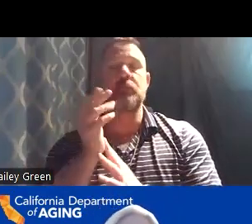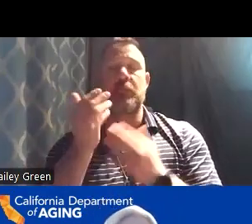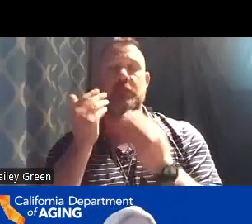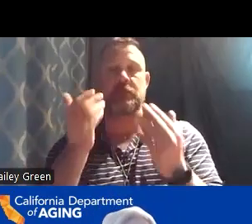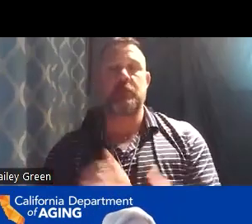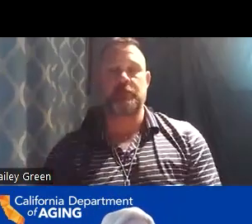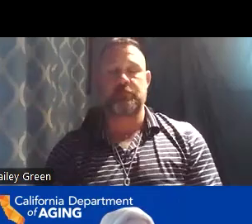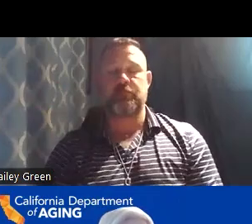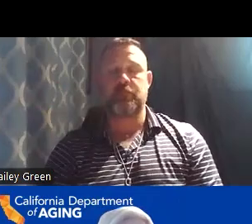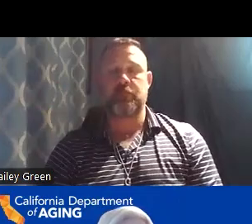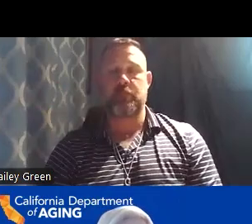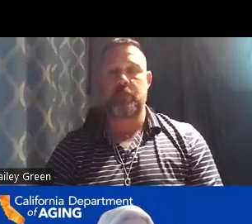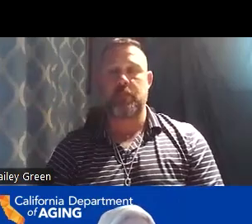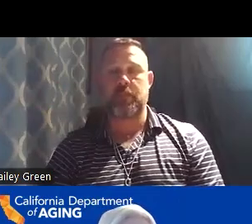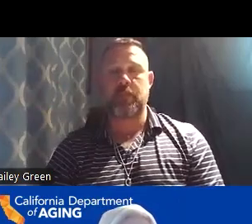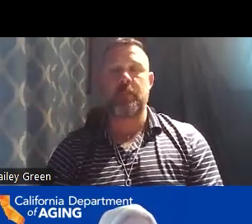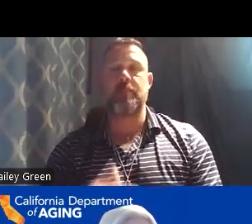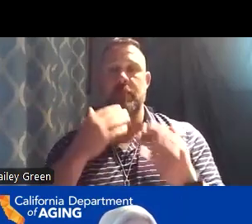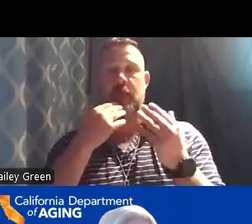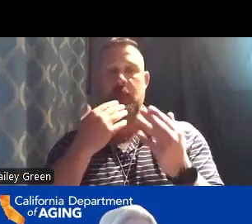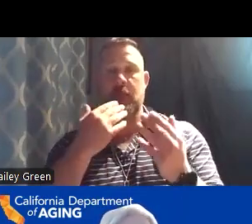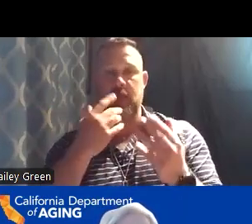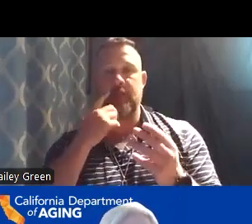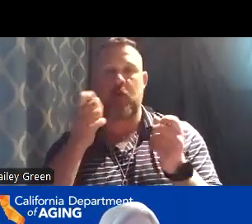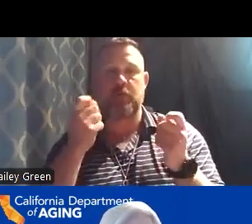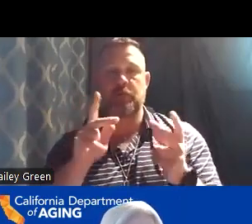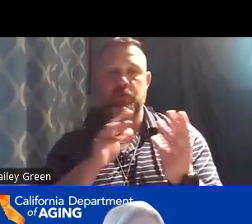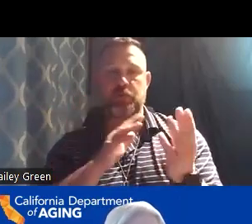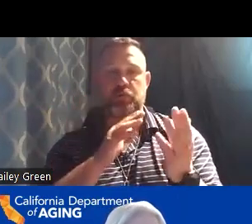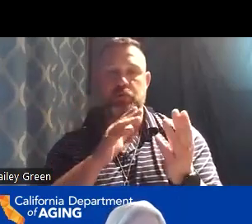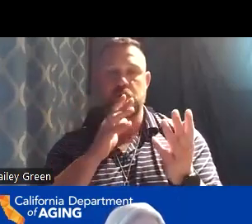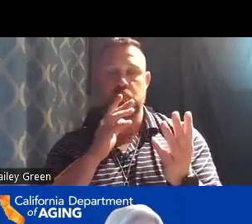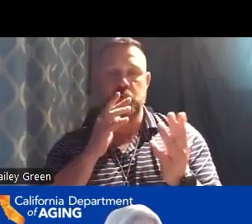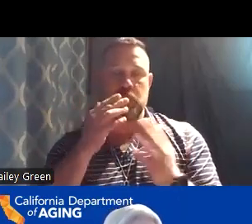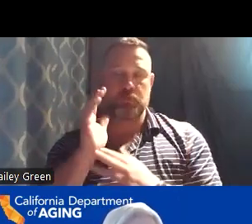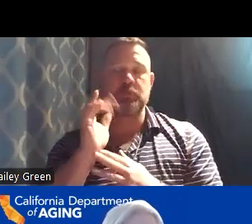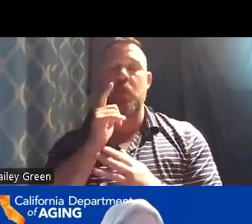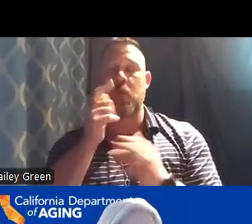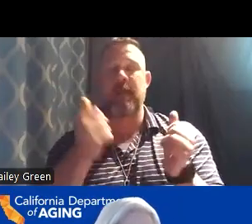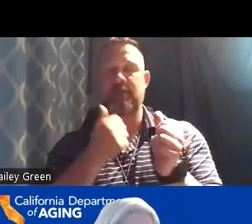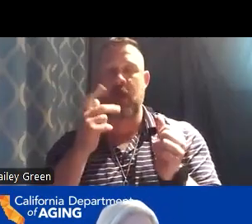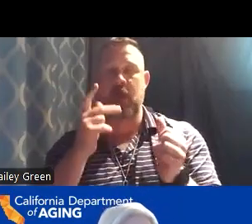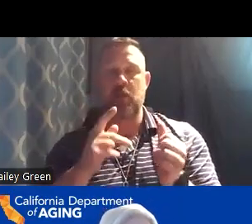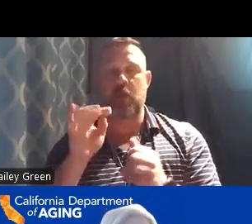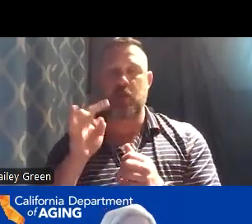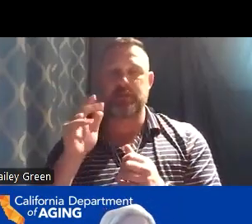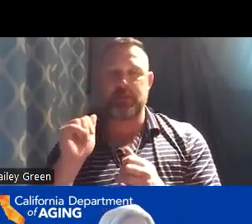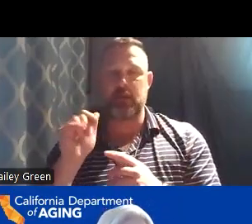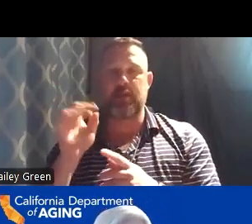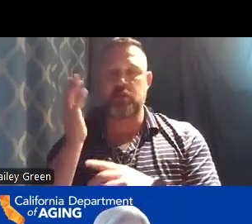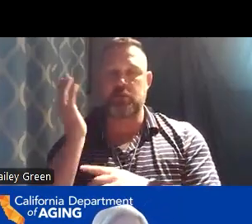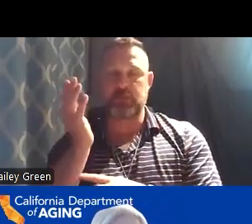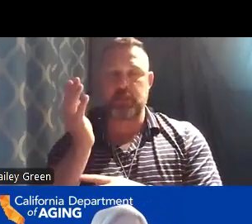Freddie. Thank you for the opportunity to address everybody. And I want to follow up on both Tina Fung's presentation